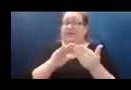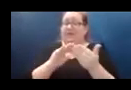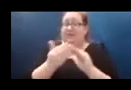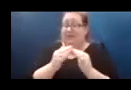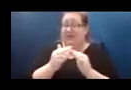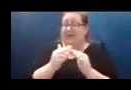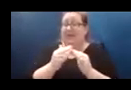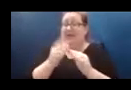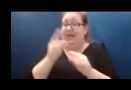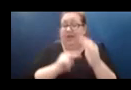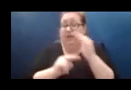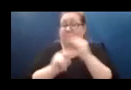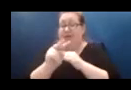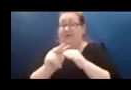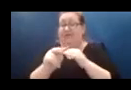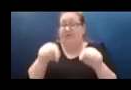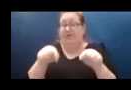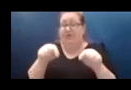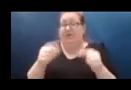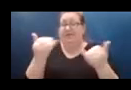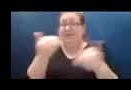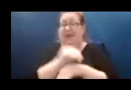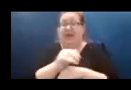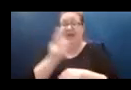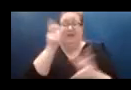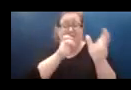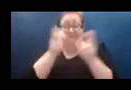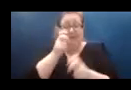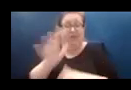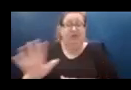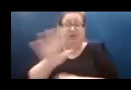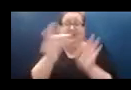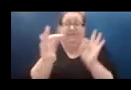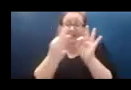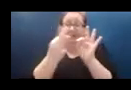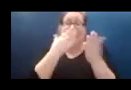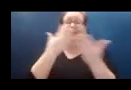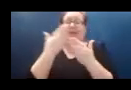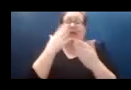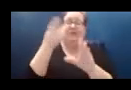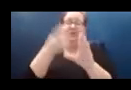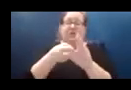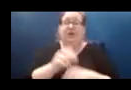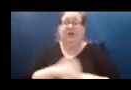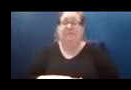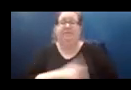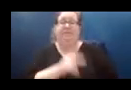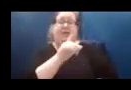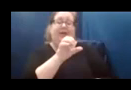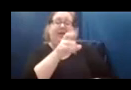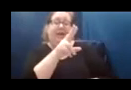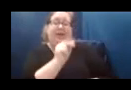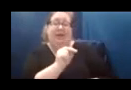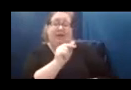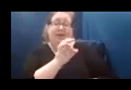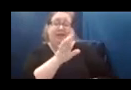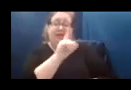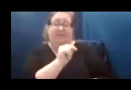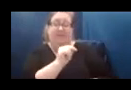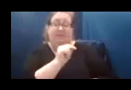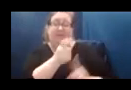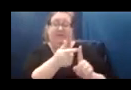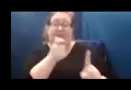this discussion tonight and hearing your feedback, and thank you for joining. And we've got Kevin Force from Hudson County.